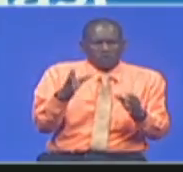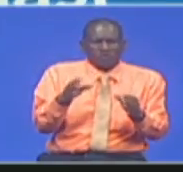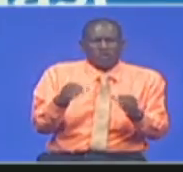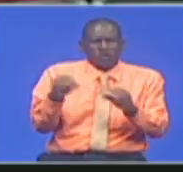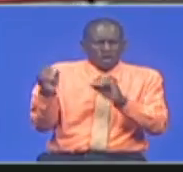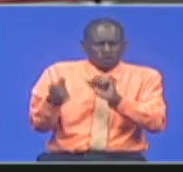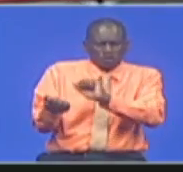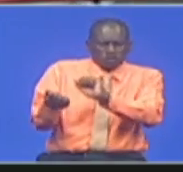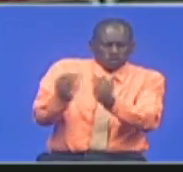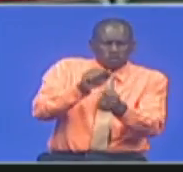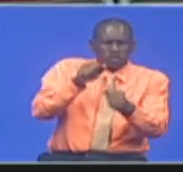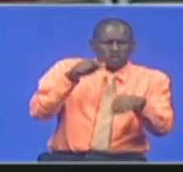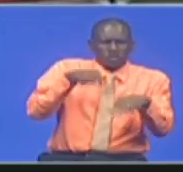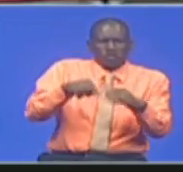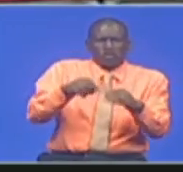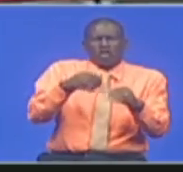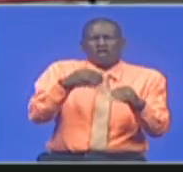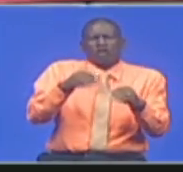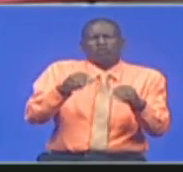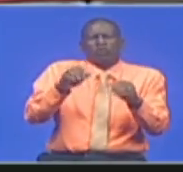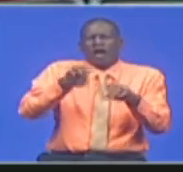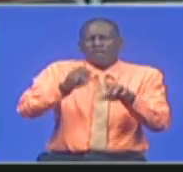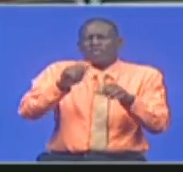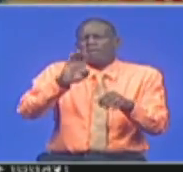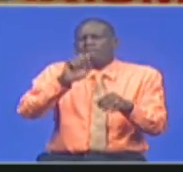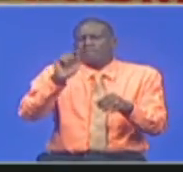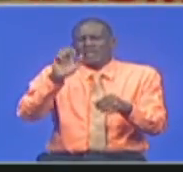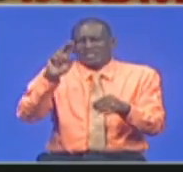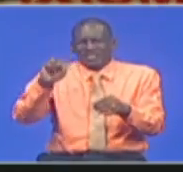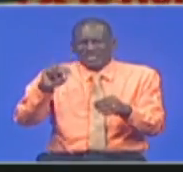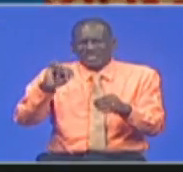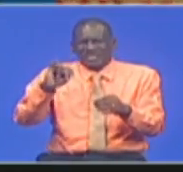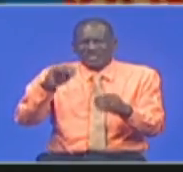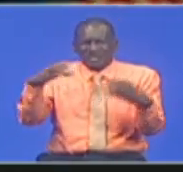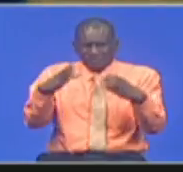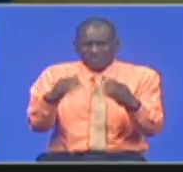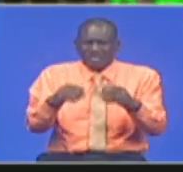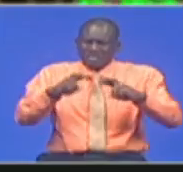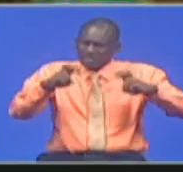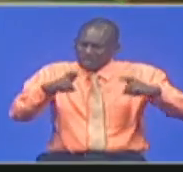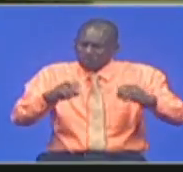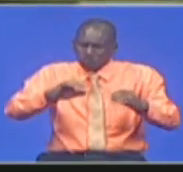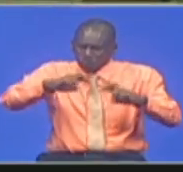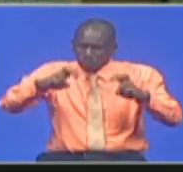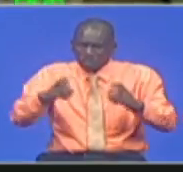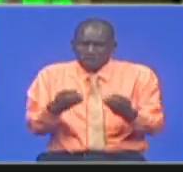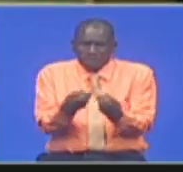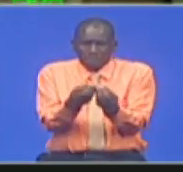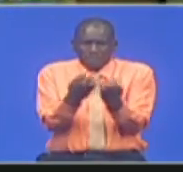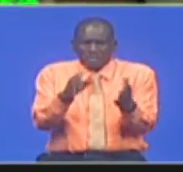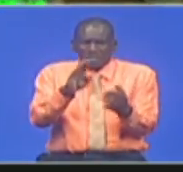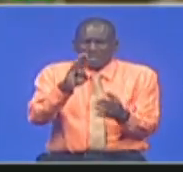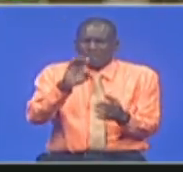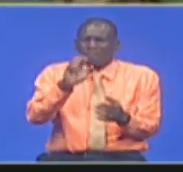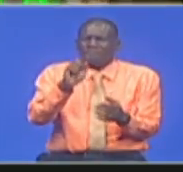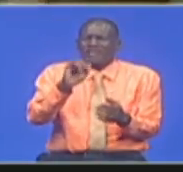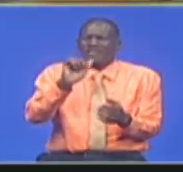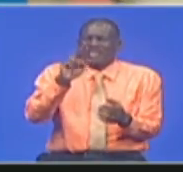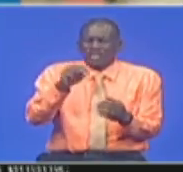are not in the government's blacklist. A sneak peek into various parts of the city found many Betin branded